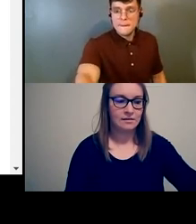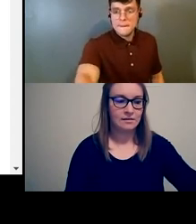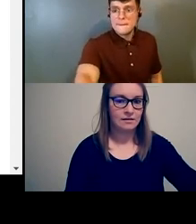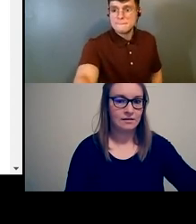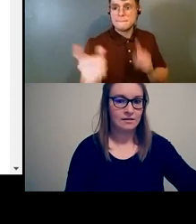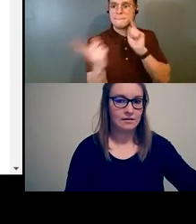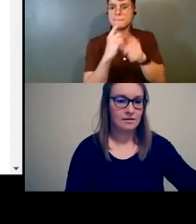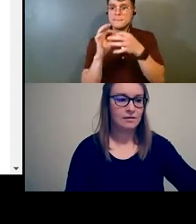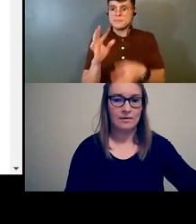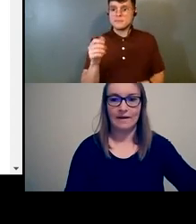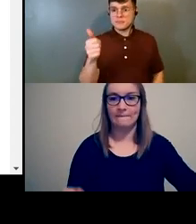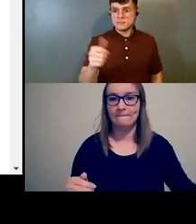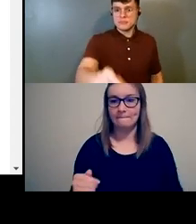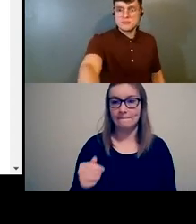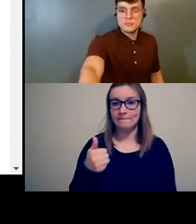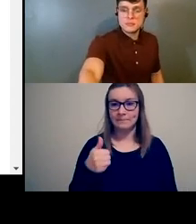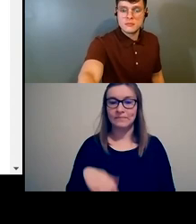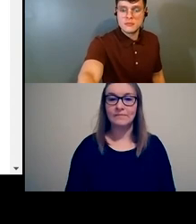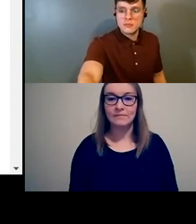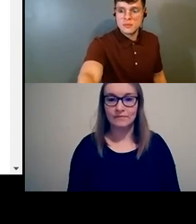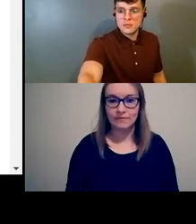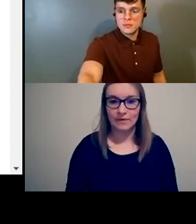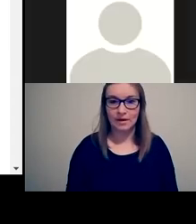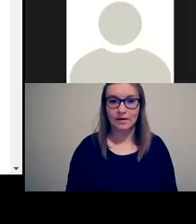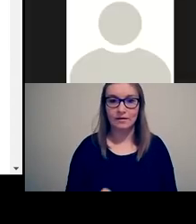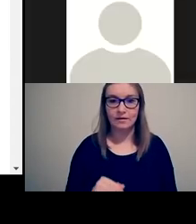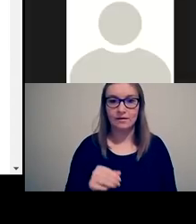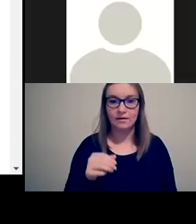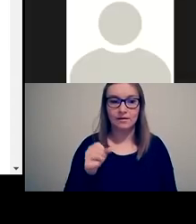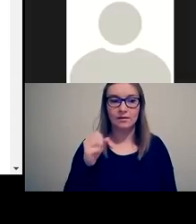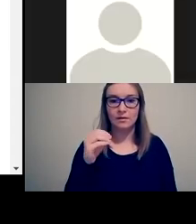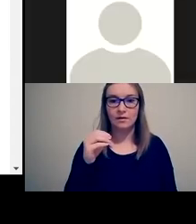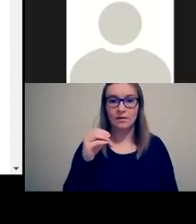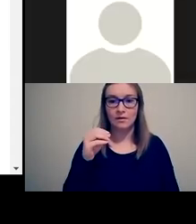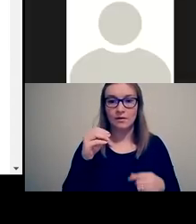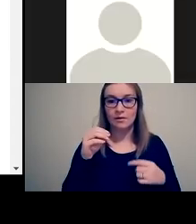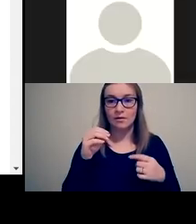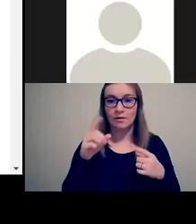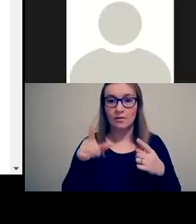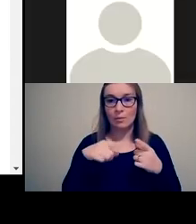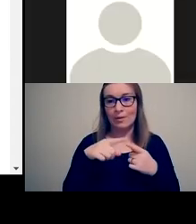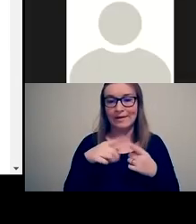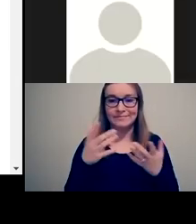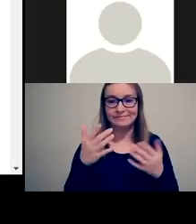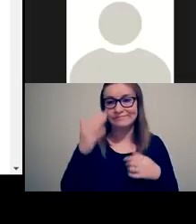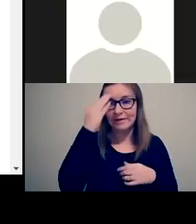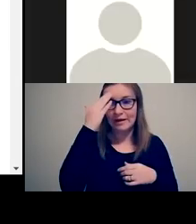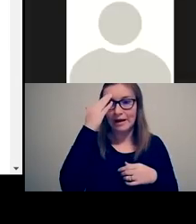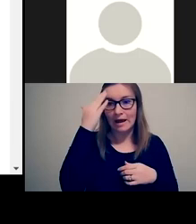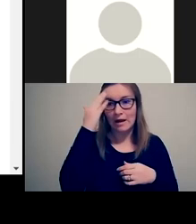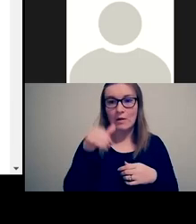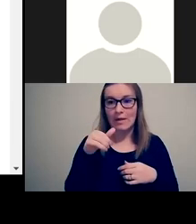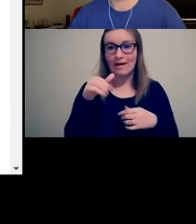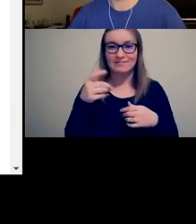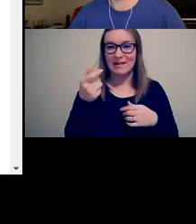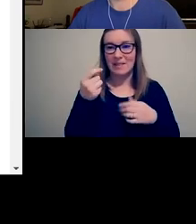So the link semantically means navigation. So when, you know, and I know that that's kind